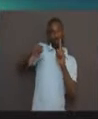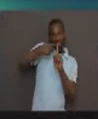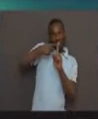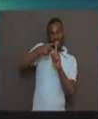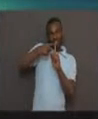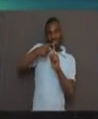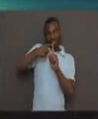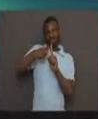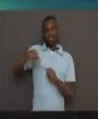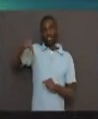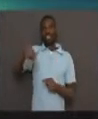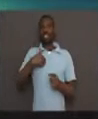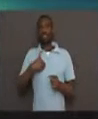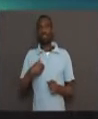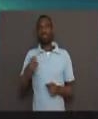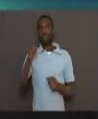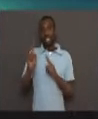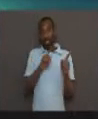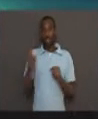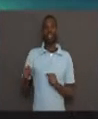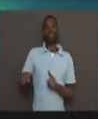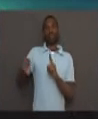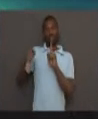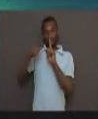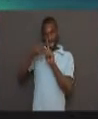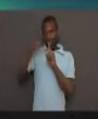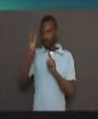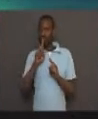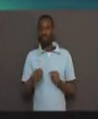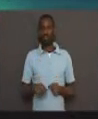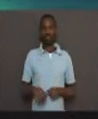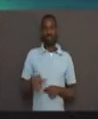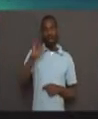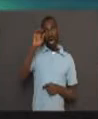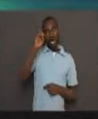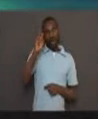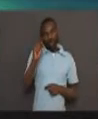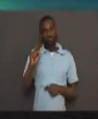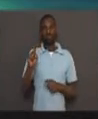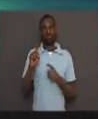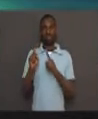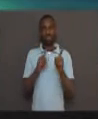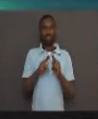of +2. It ionizes a great deal.